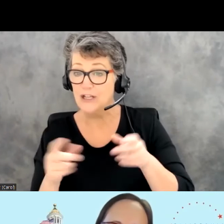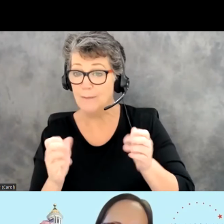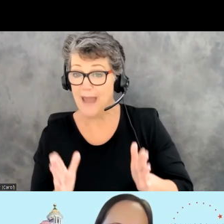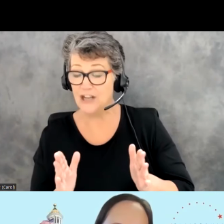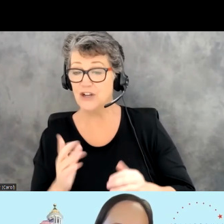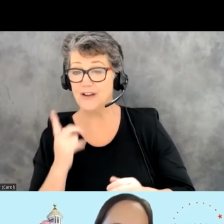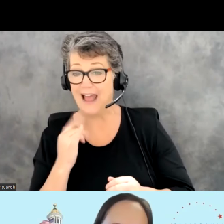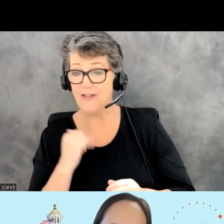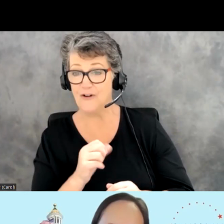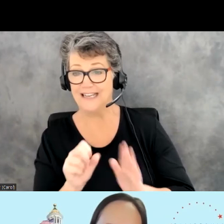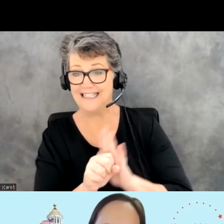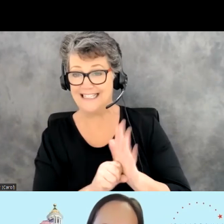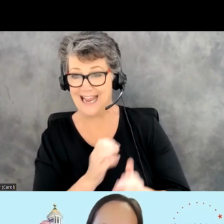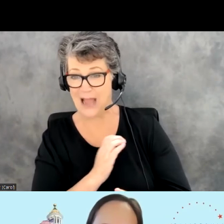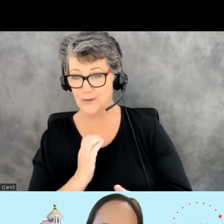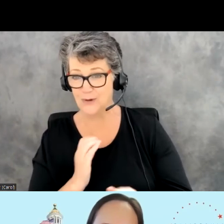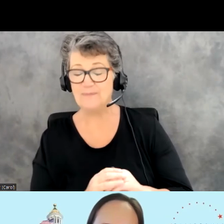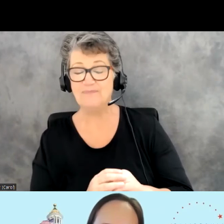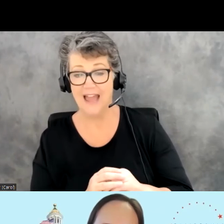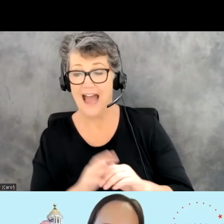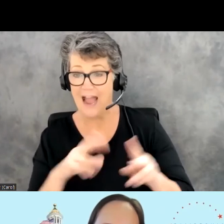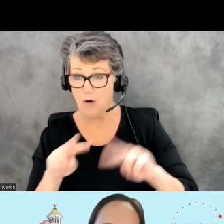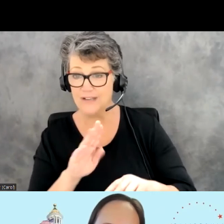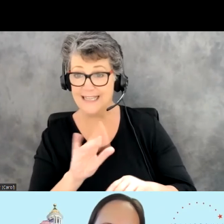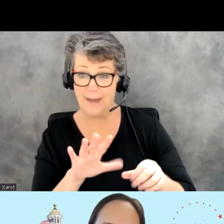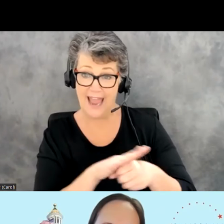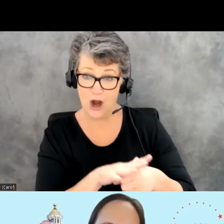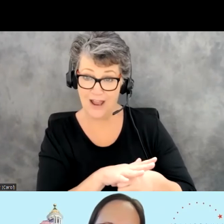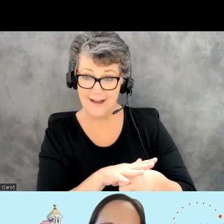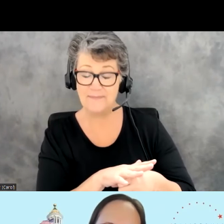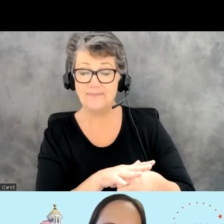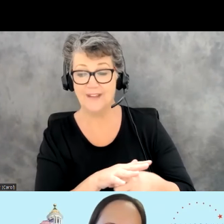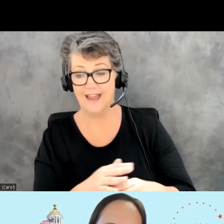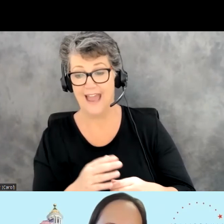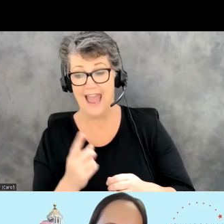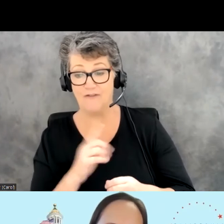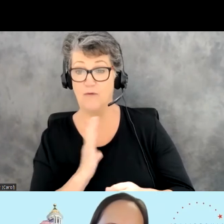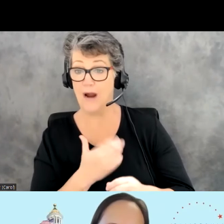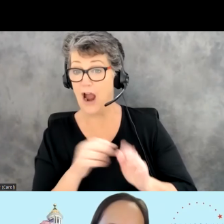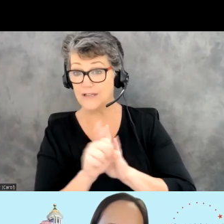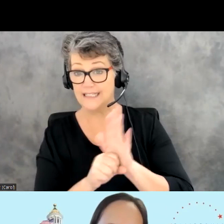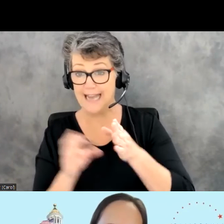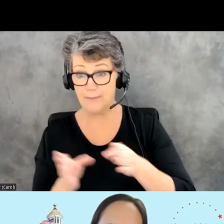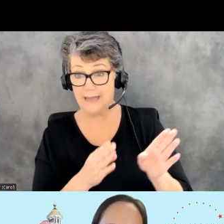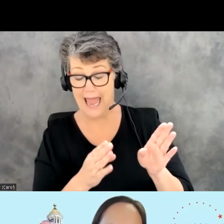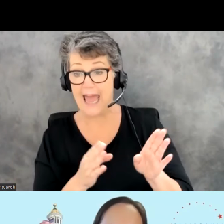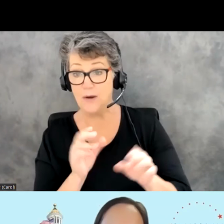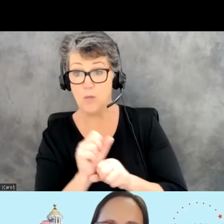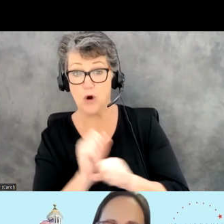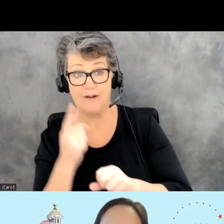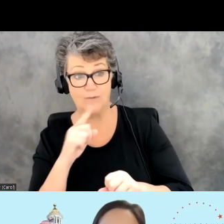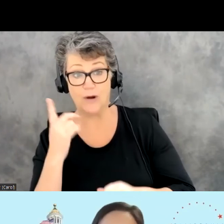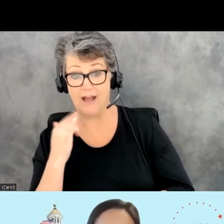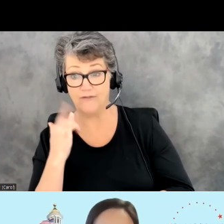California State Council. I oversee the Bay Area region, and for our state plan work for California,